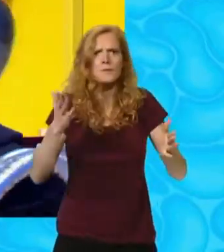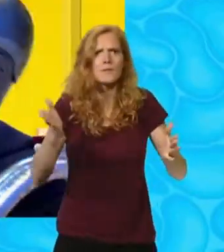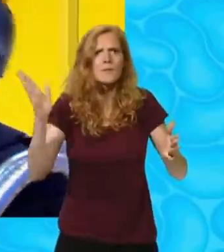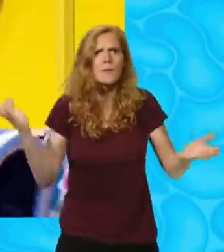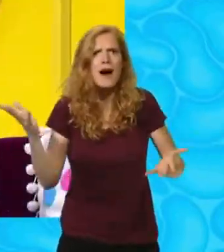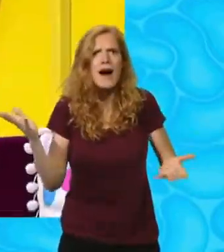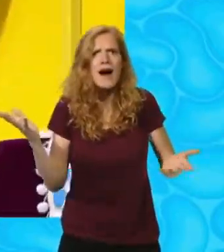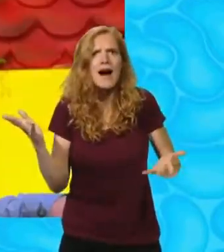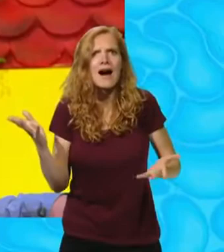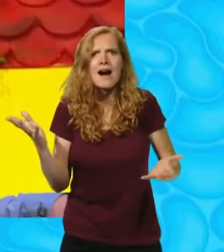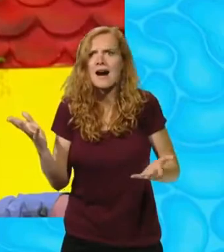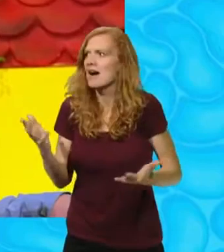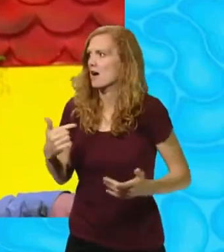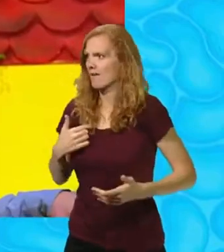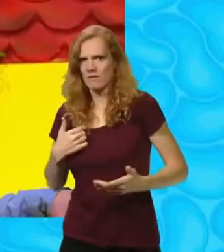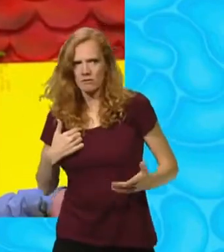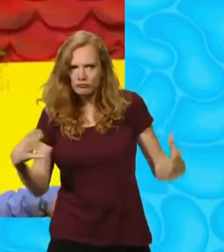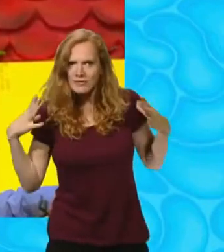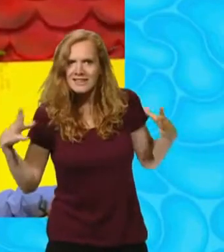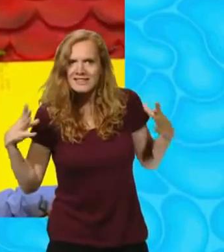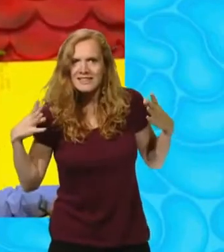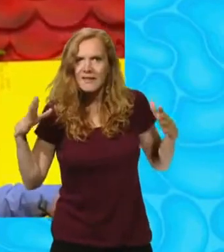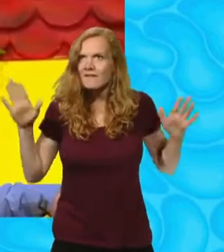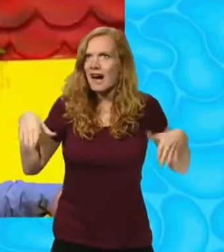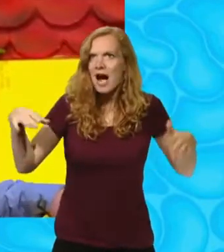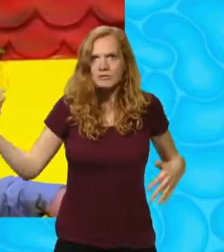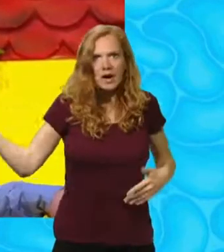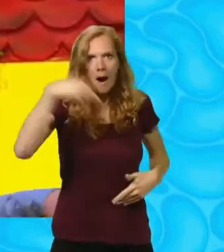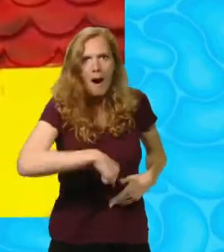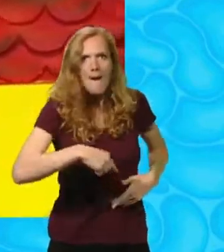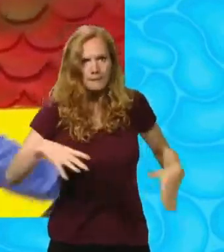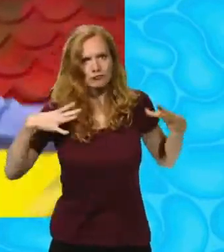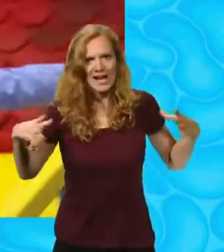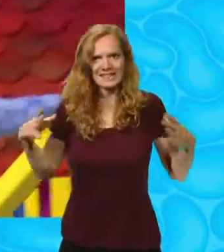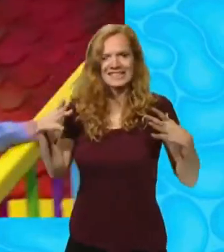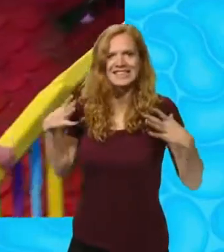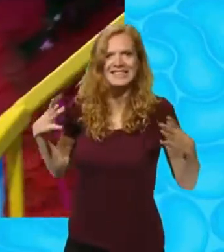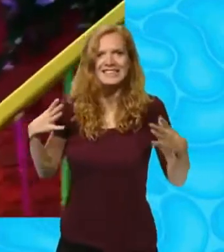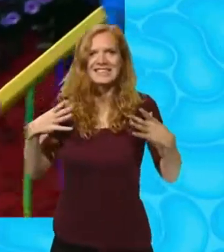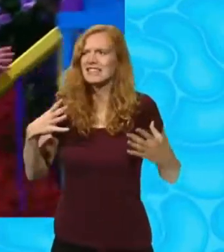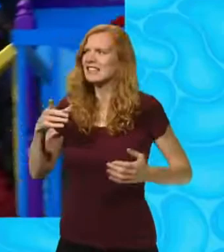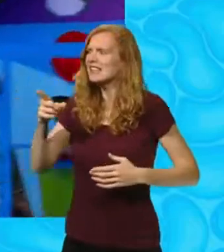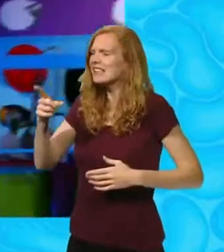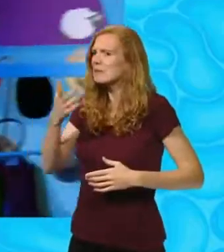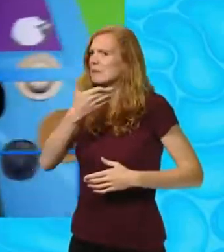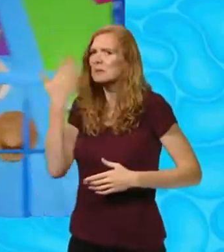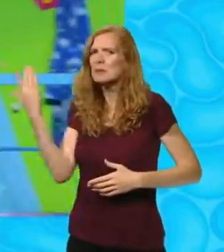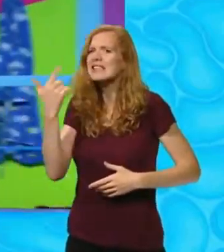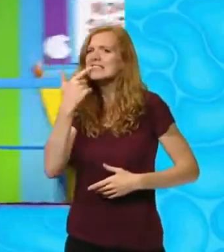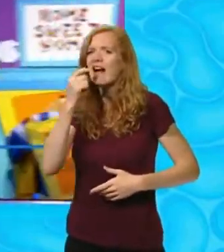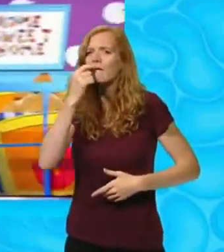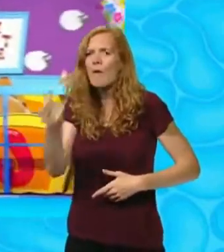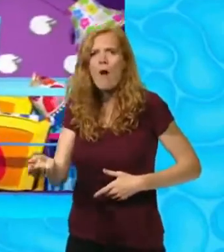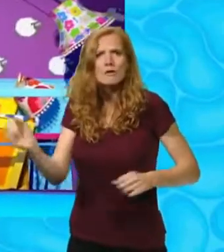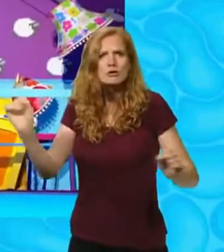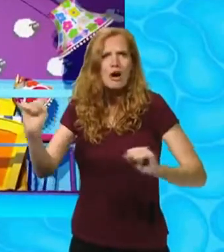Where are you going? To go and get ready for the tooth fairy, of course. But why do you need to? You haven't got a loose tooth,